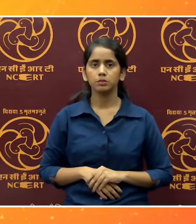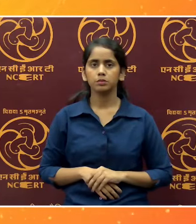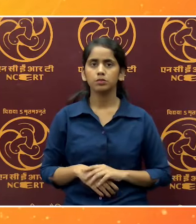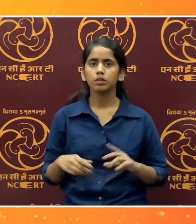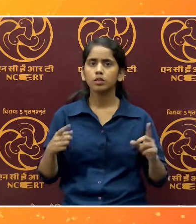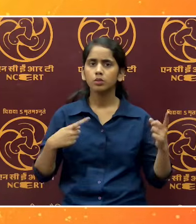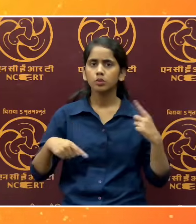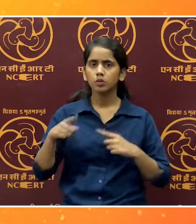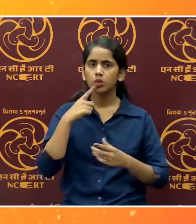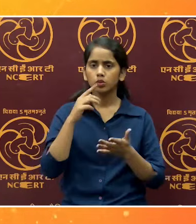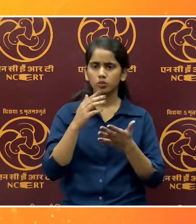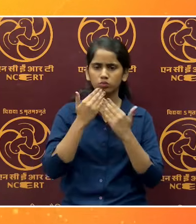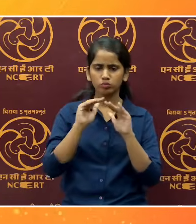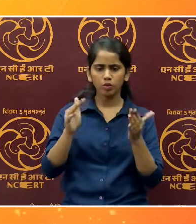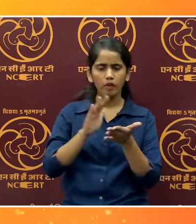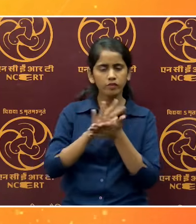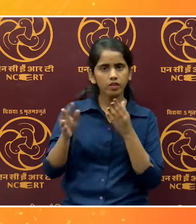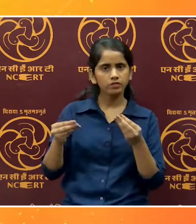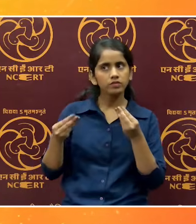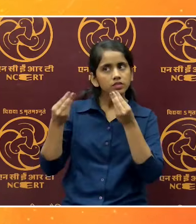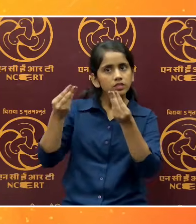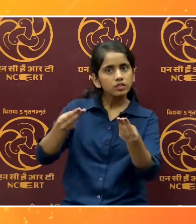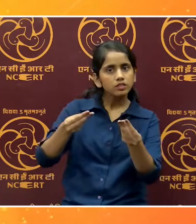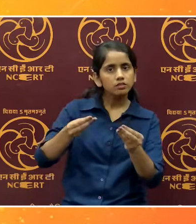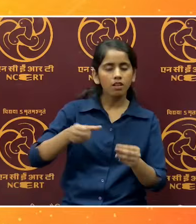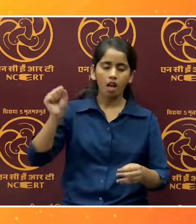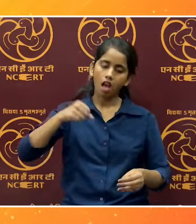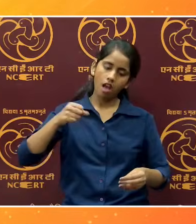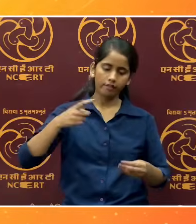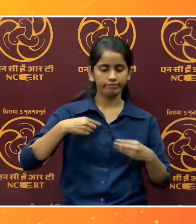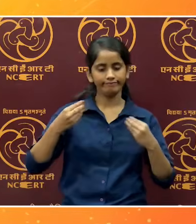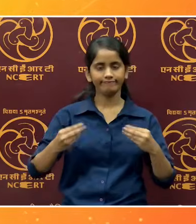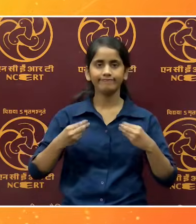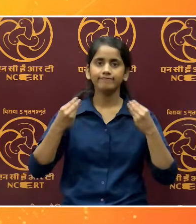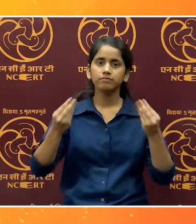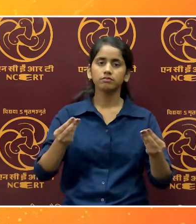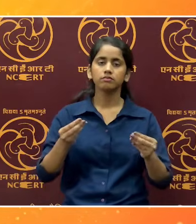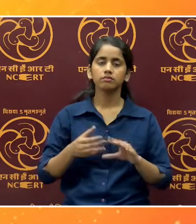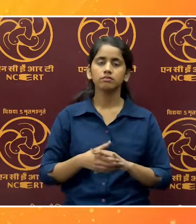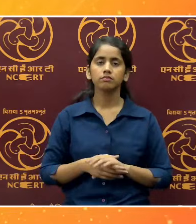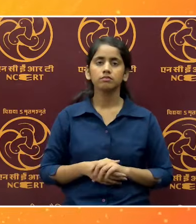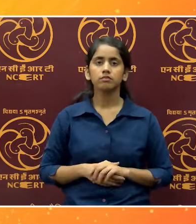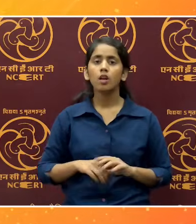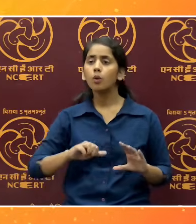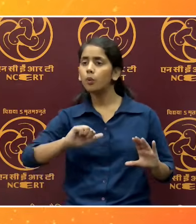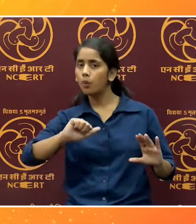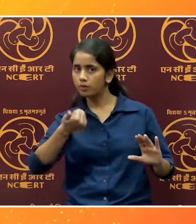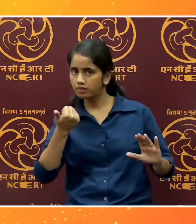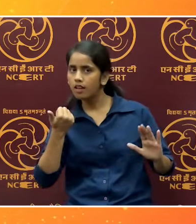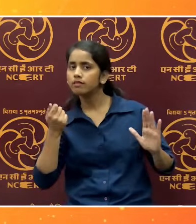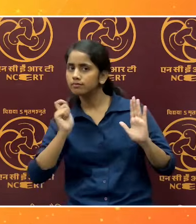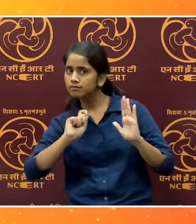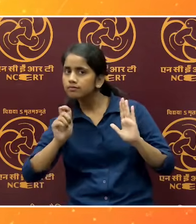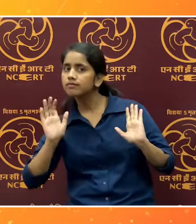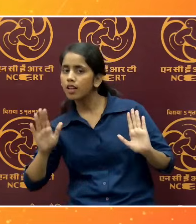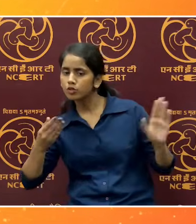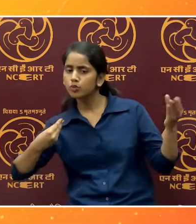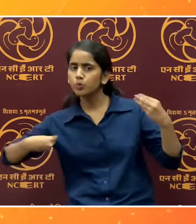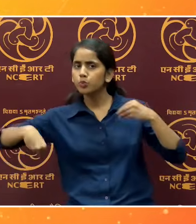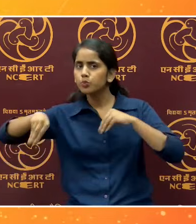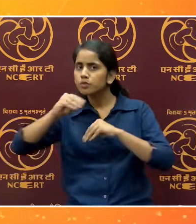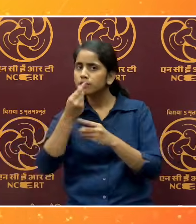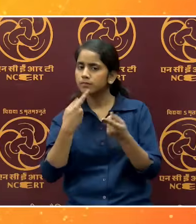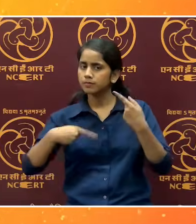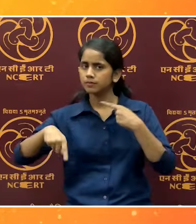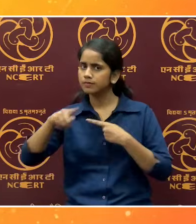to give some homework to our children? Yes, I will definitely give homework. Apart from this, there are some other activities also which could be modified as